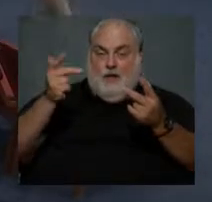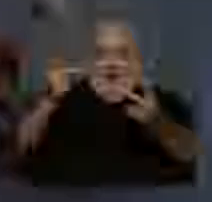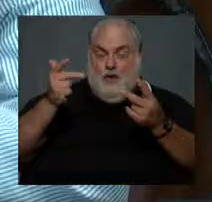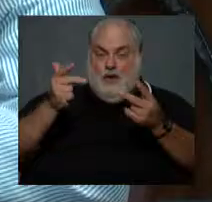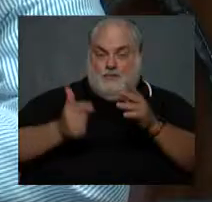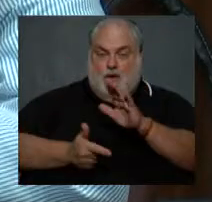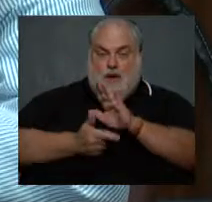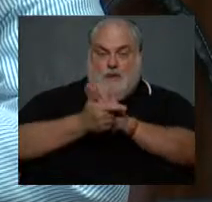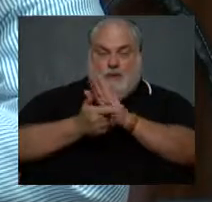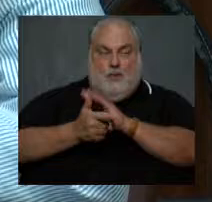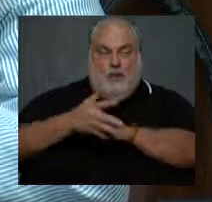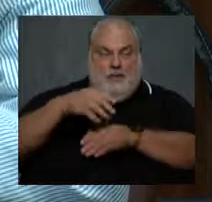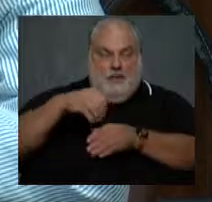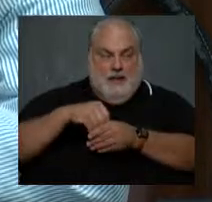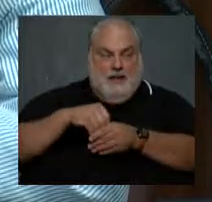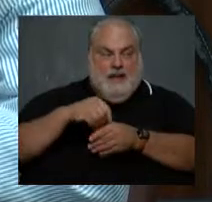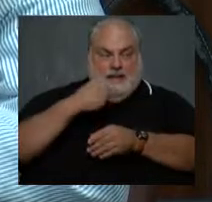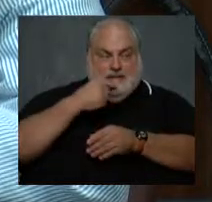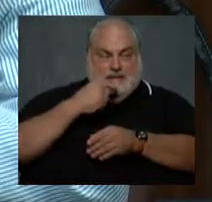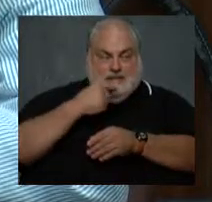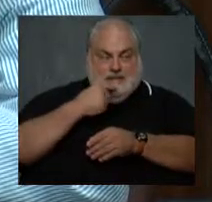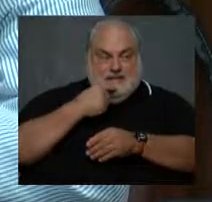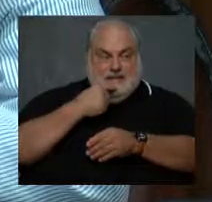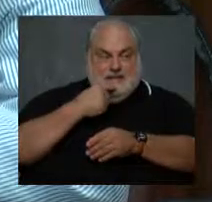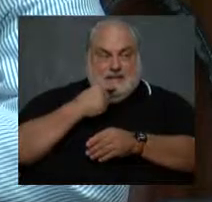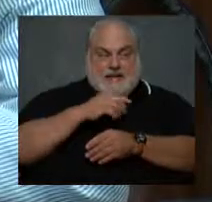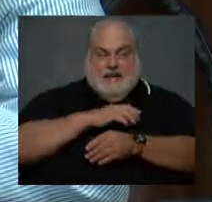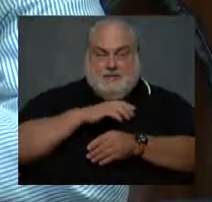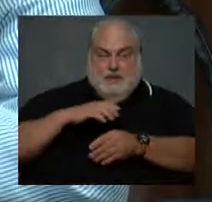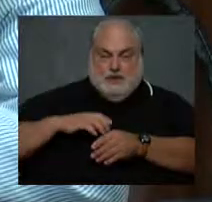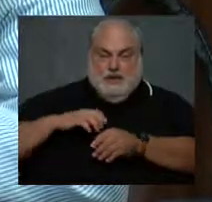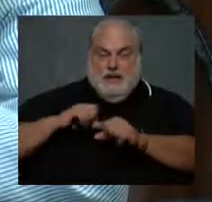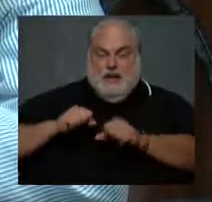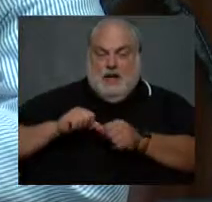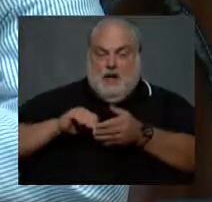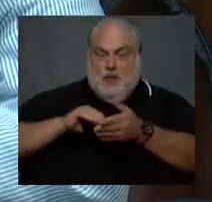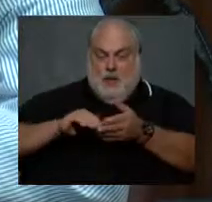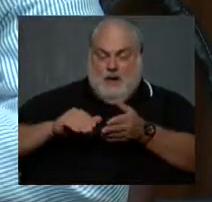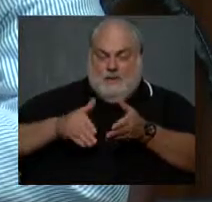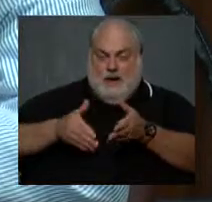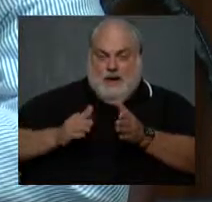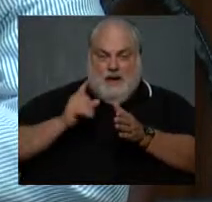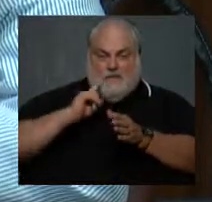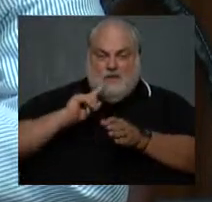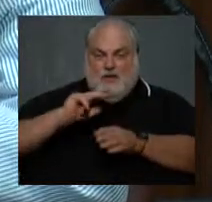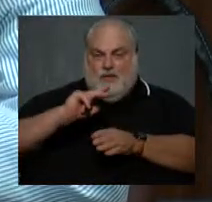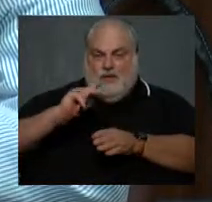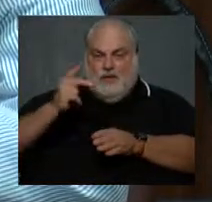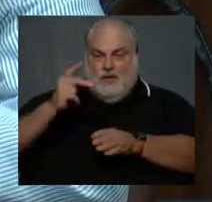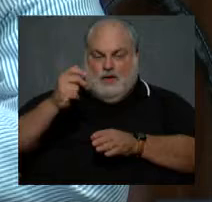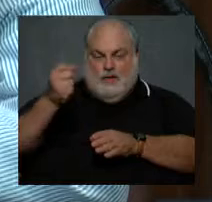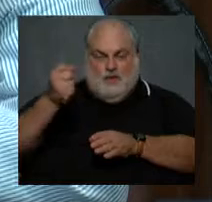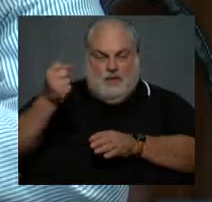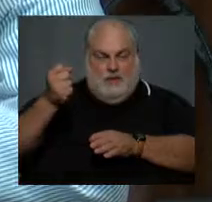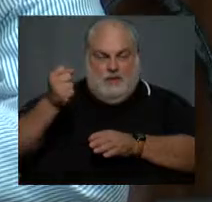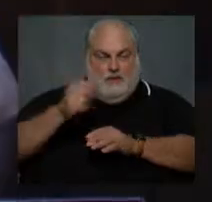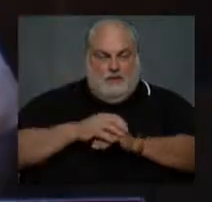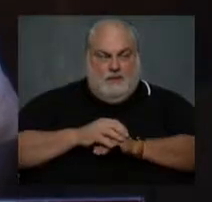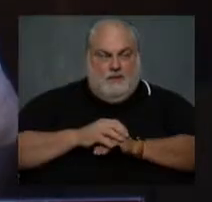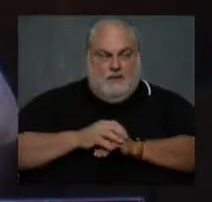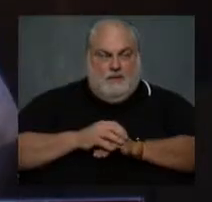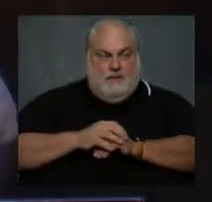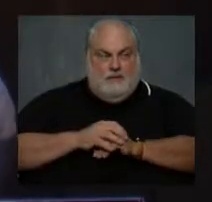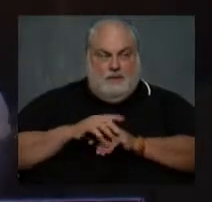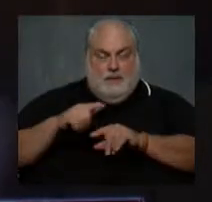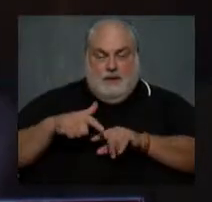is prohibited, but within your bylaws, it tells how that the commission can waive their bylaws and allow that third deferral. So we'd have to waive